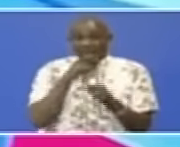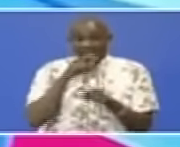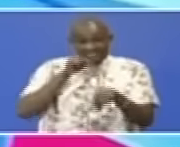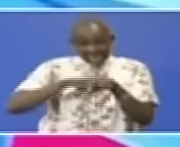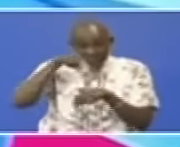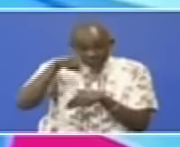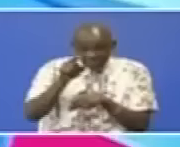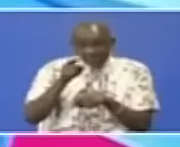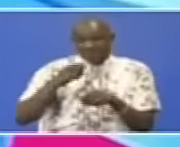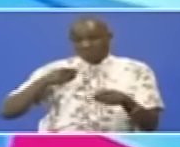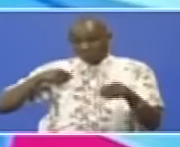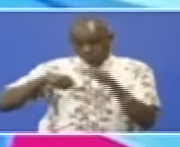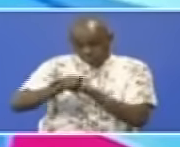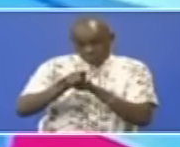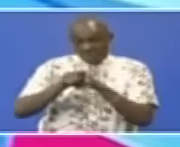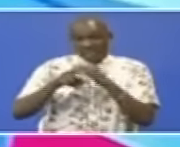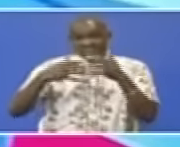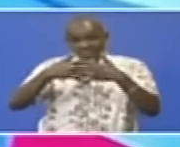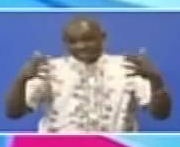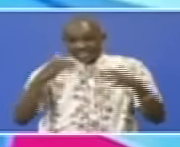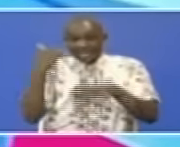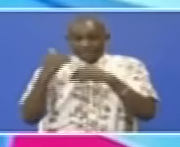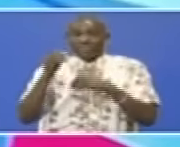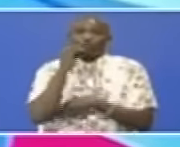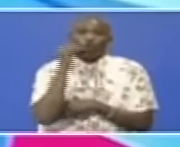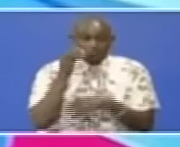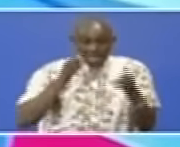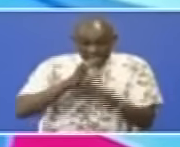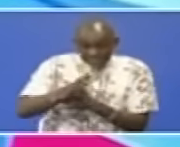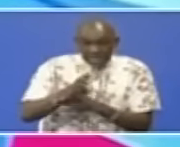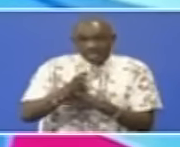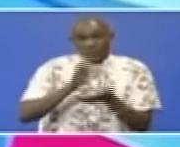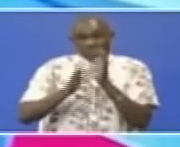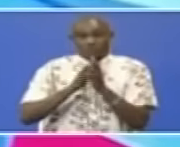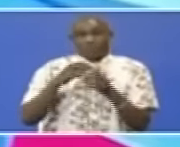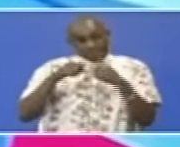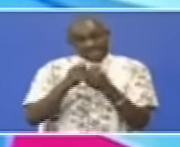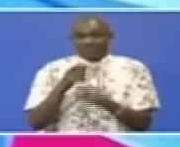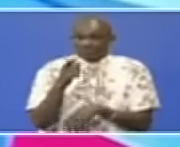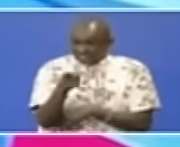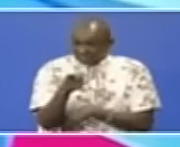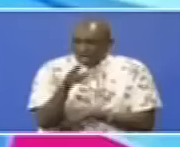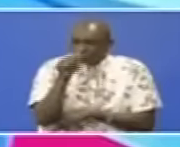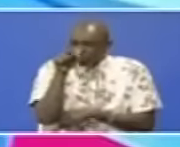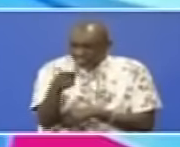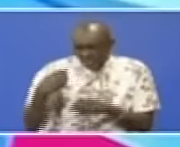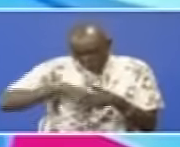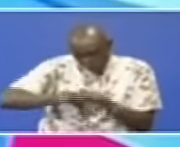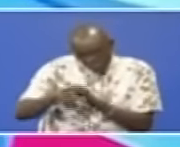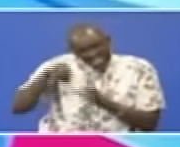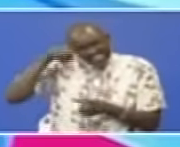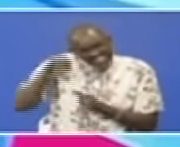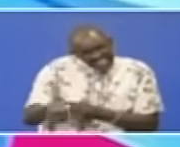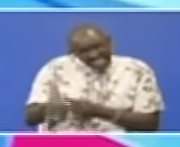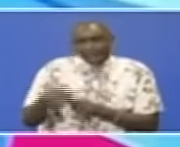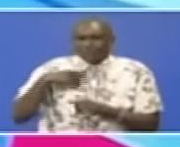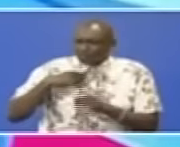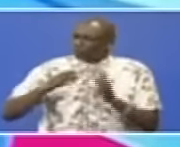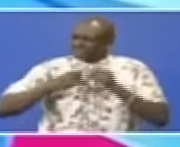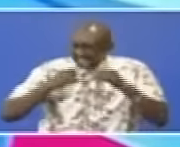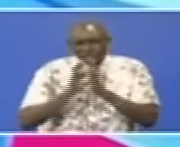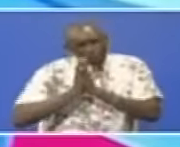after he reportedly trespassed through a neighbor's home and has refused to come out of his leg despite fervent prayers by